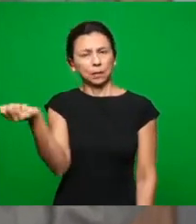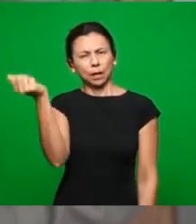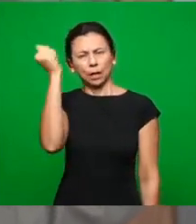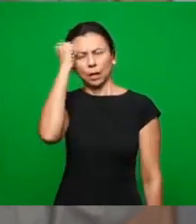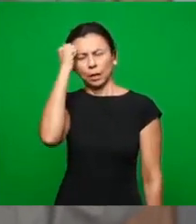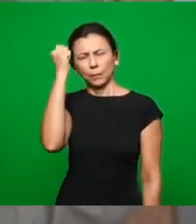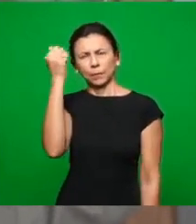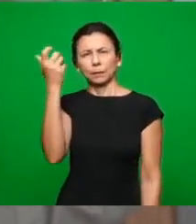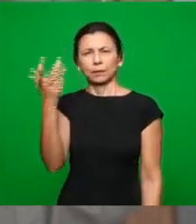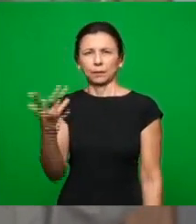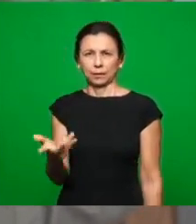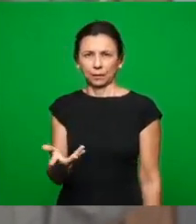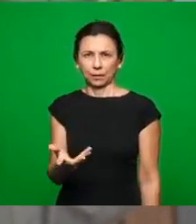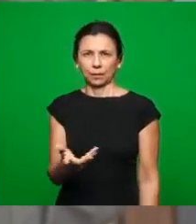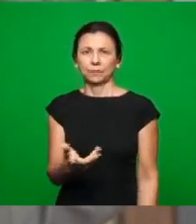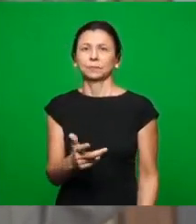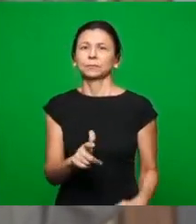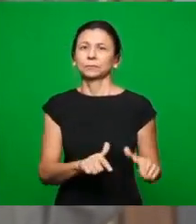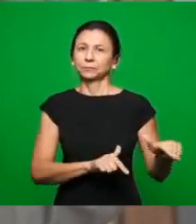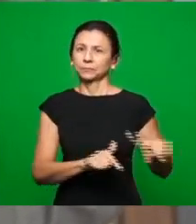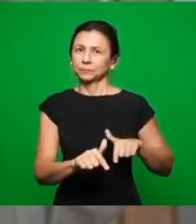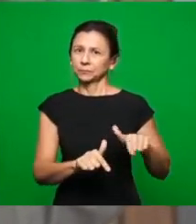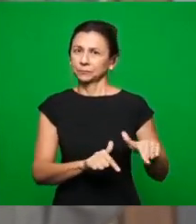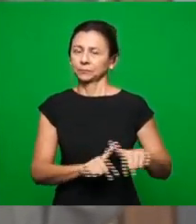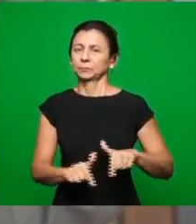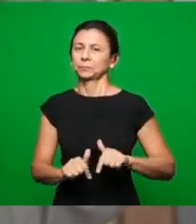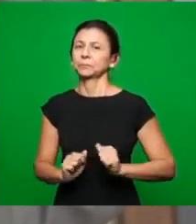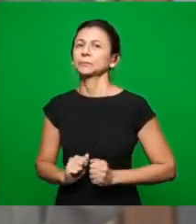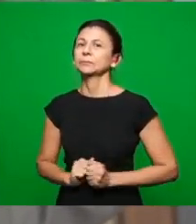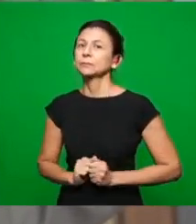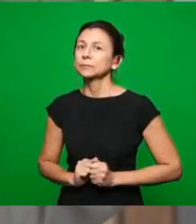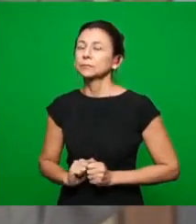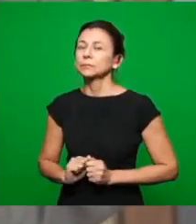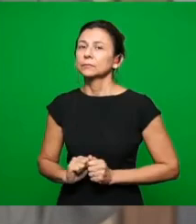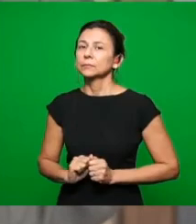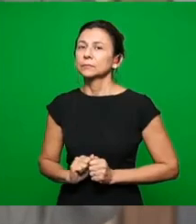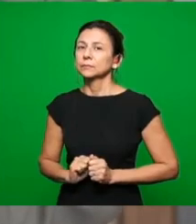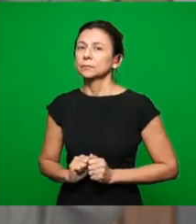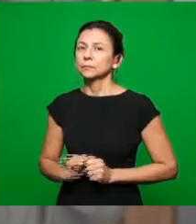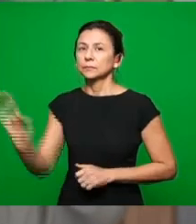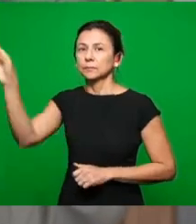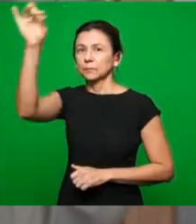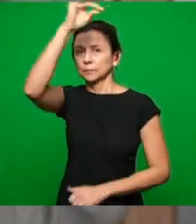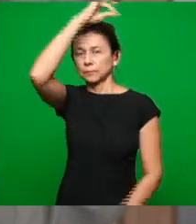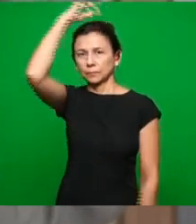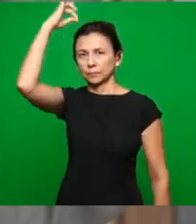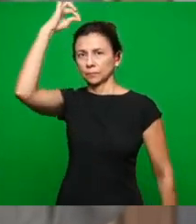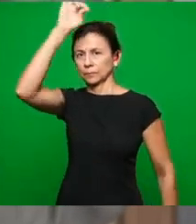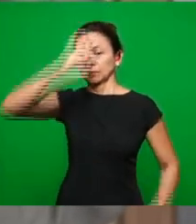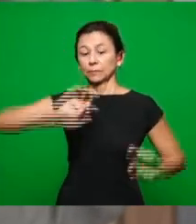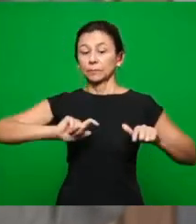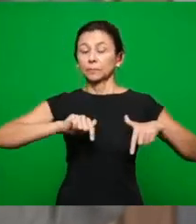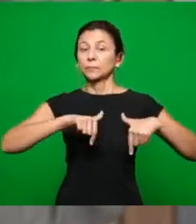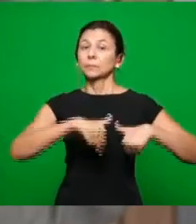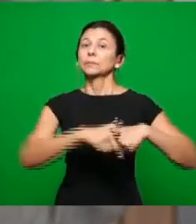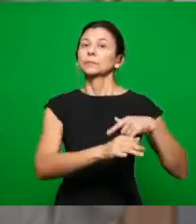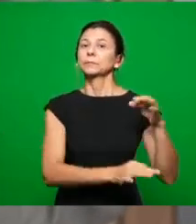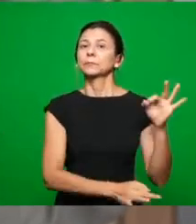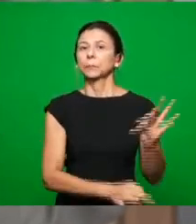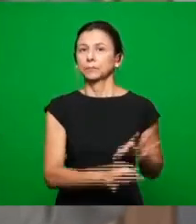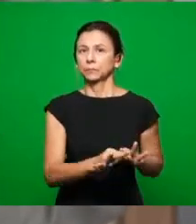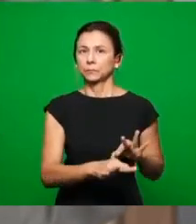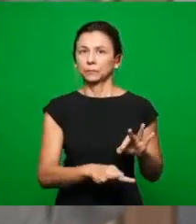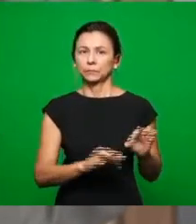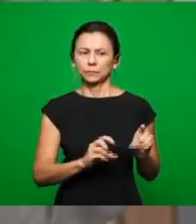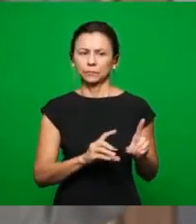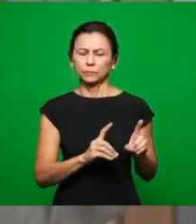is the form in which the Holy Spirit will act with judgment. in this structure of deceiving